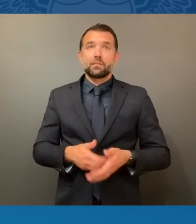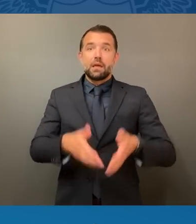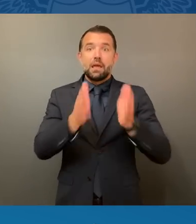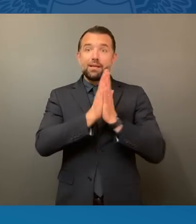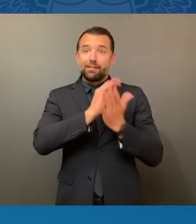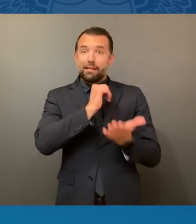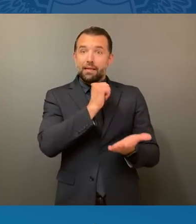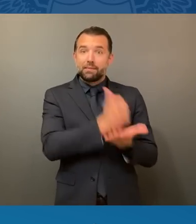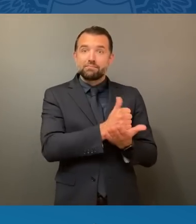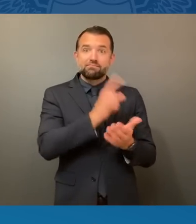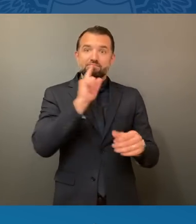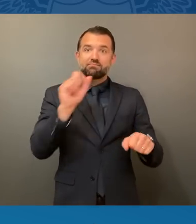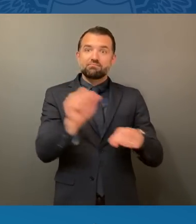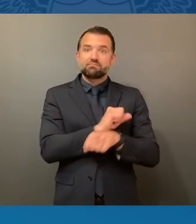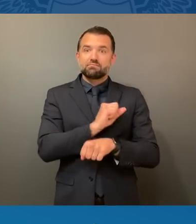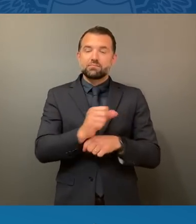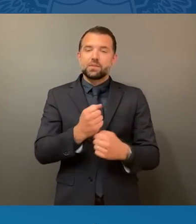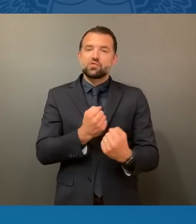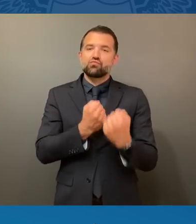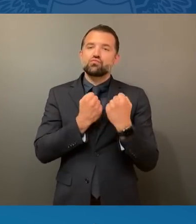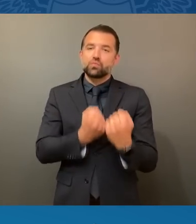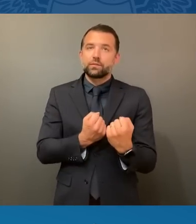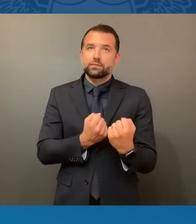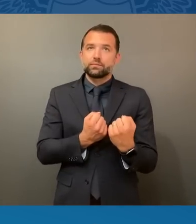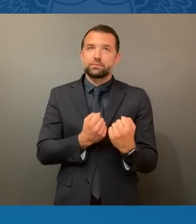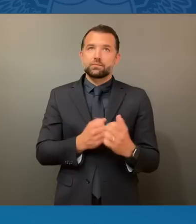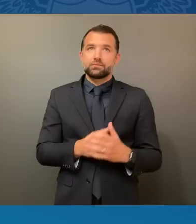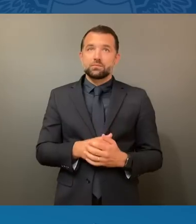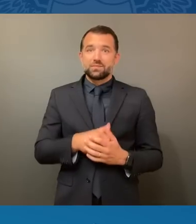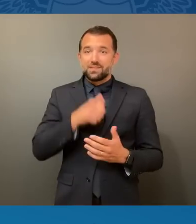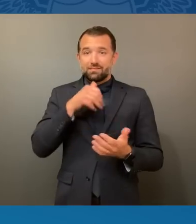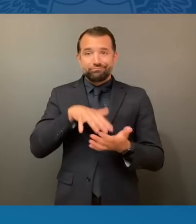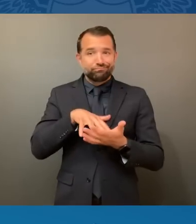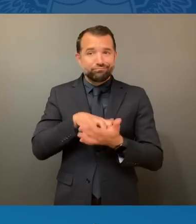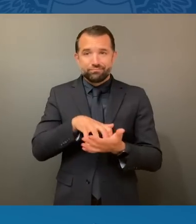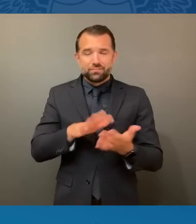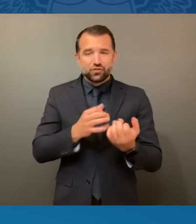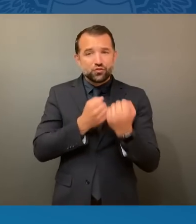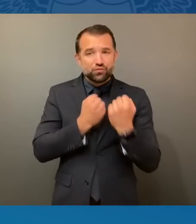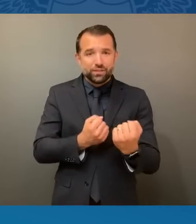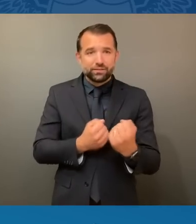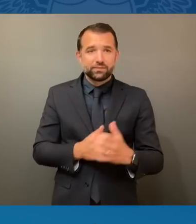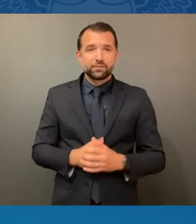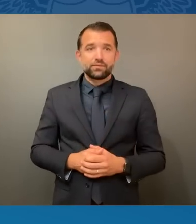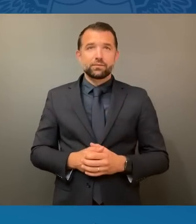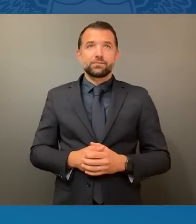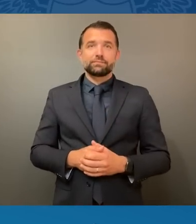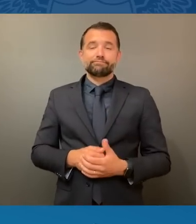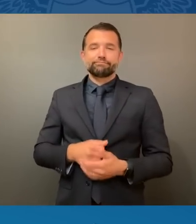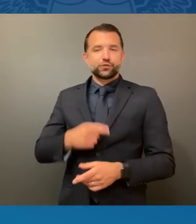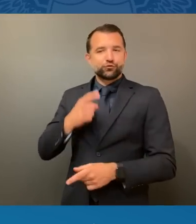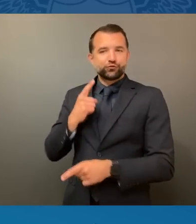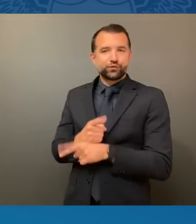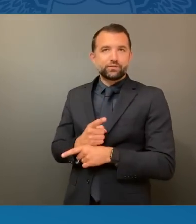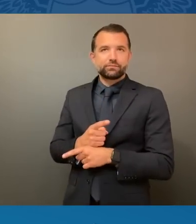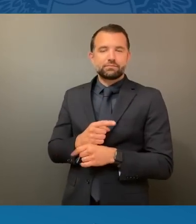weakness. Absolutely. It's a strength. Yeah. Absolutely. Now, one last question.